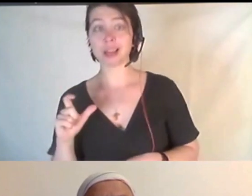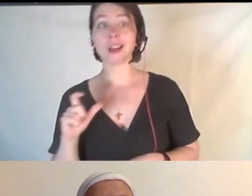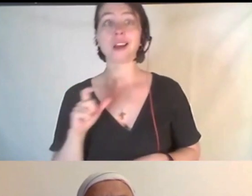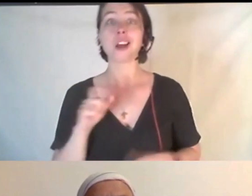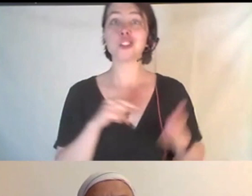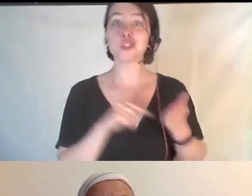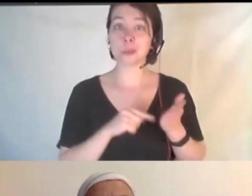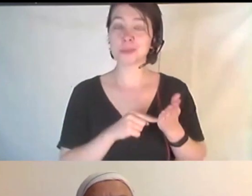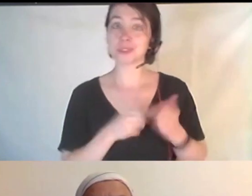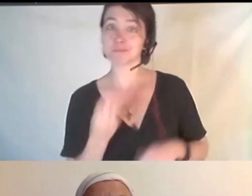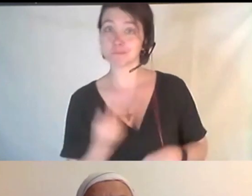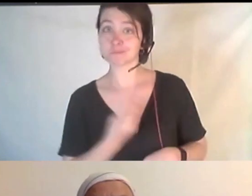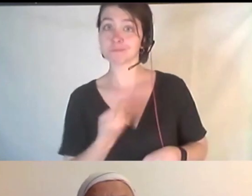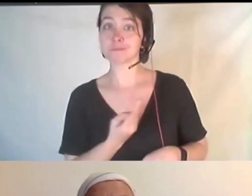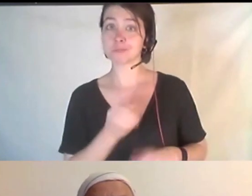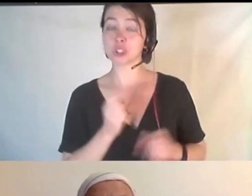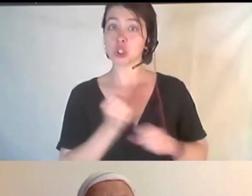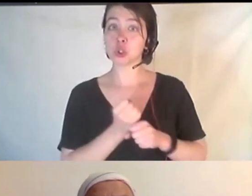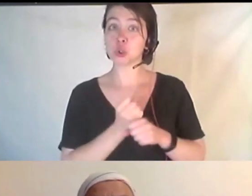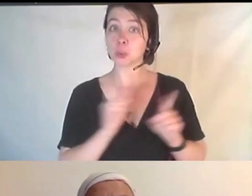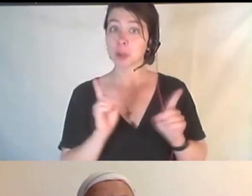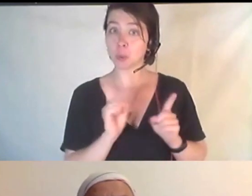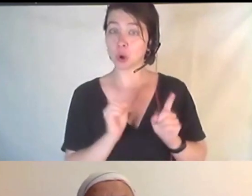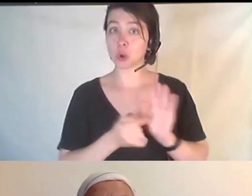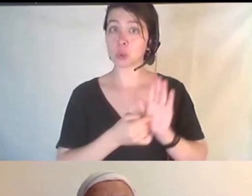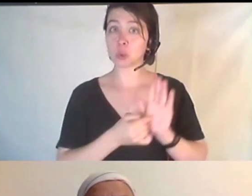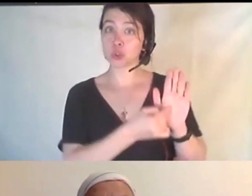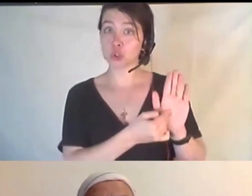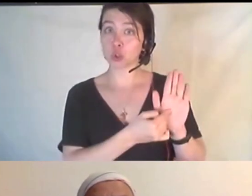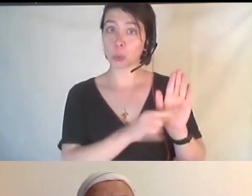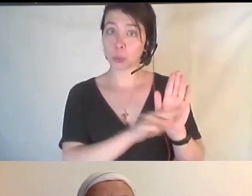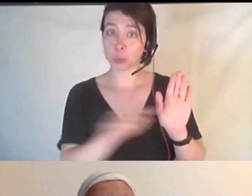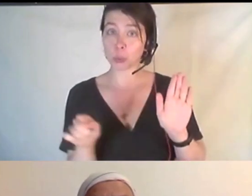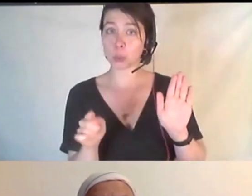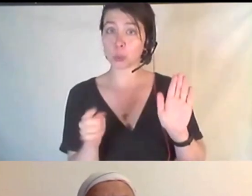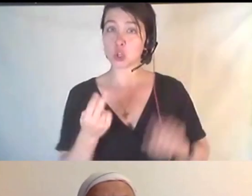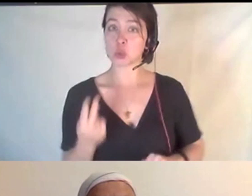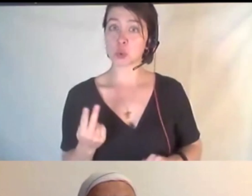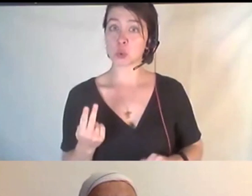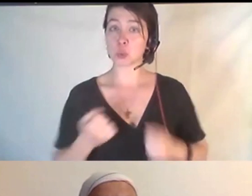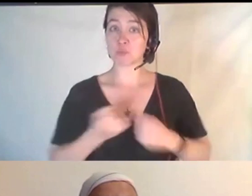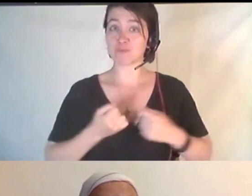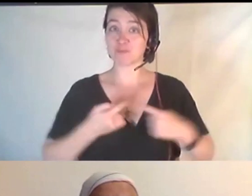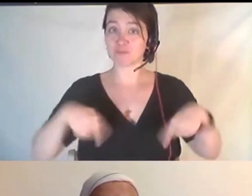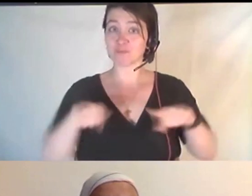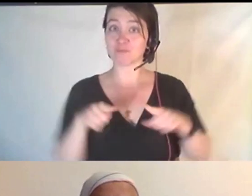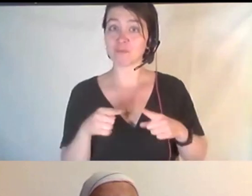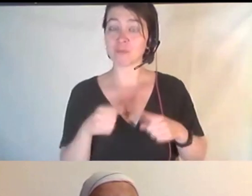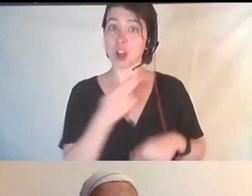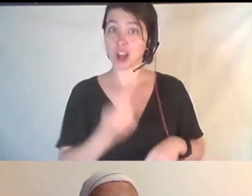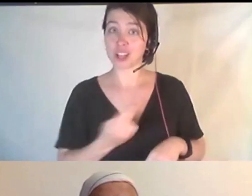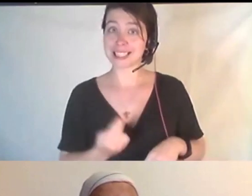profiling two of our artists. So that's Thompson and I we'll start with like a 10-minute just to chat about him and